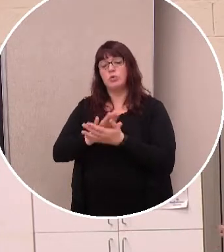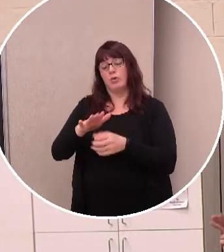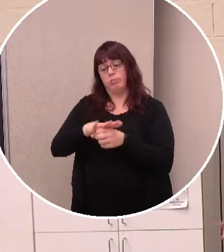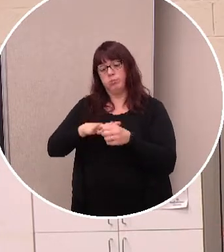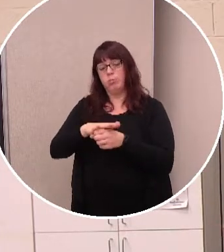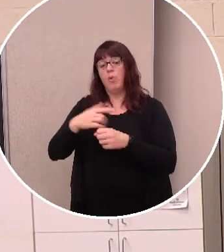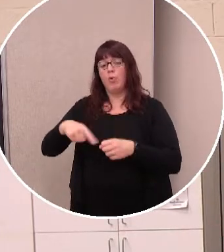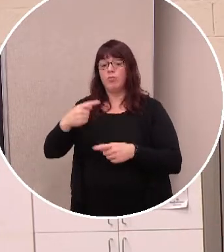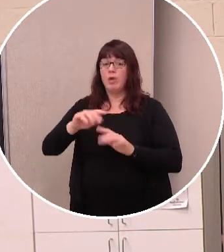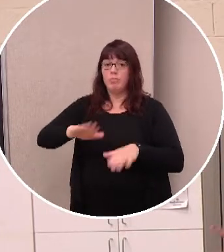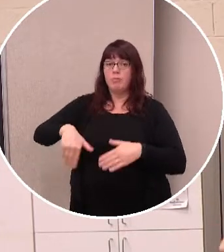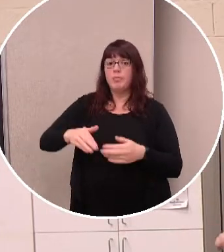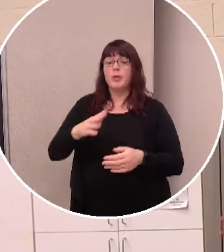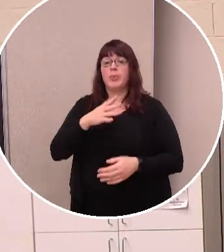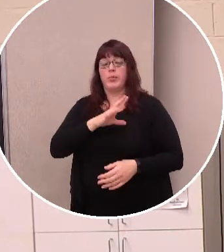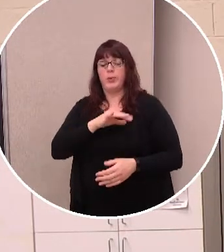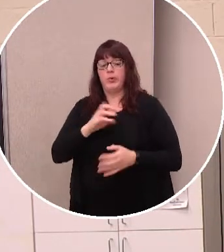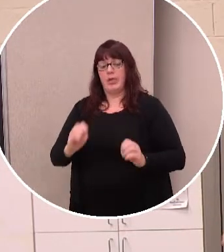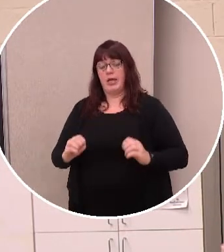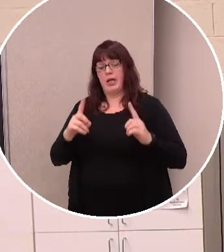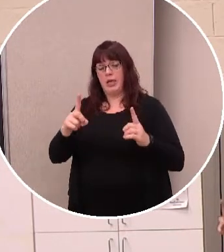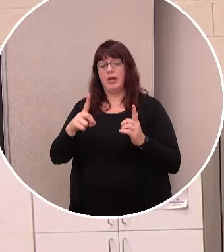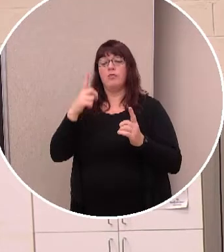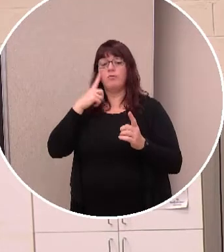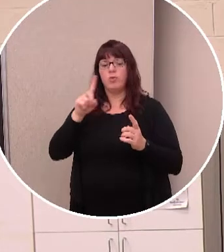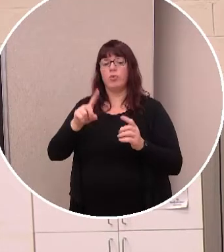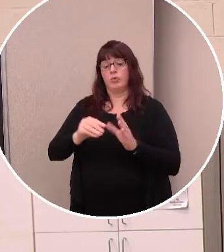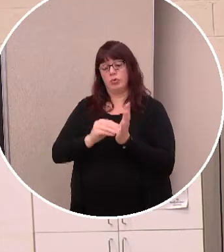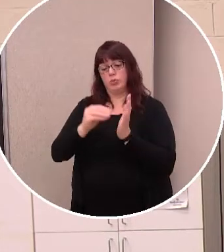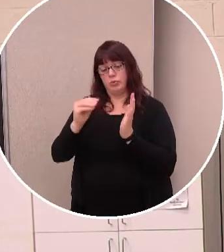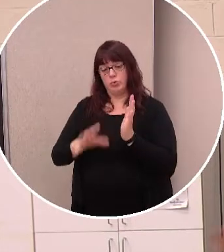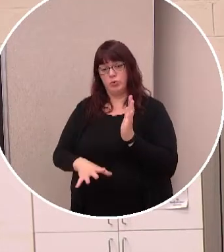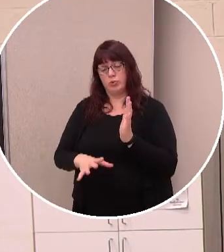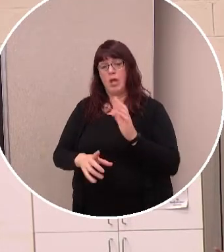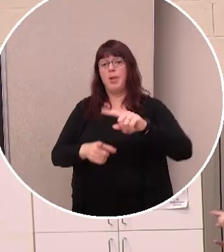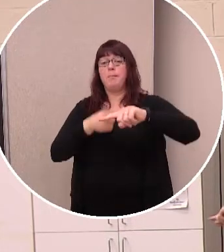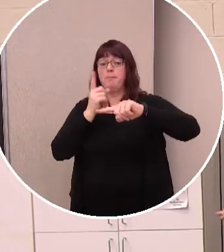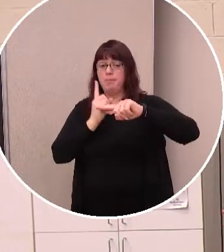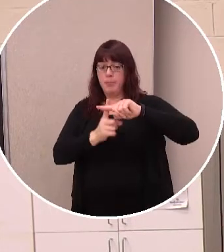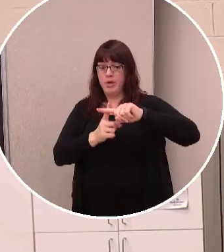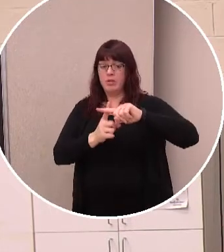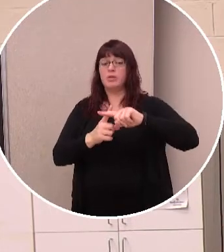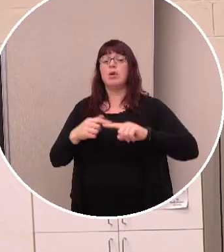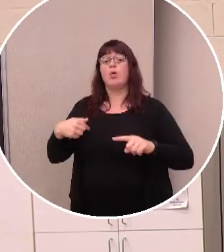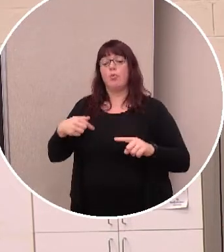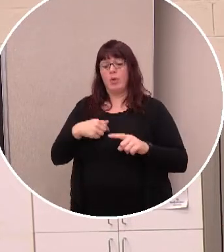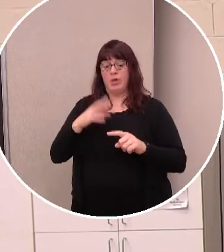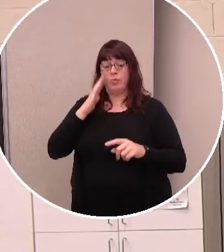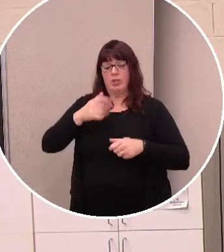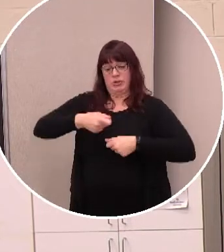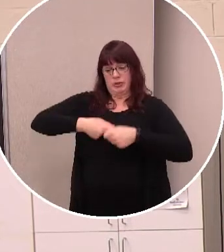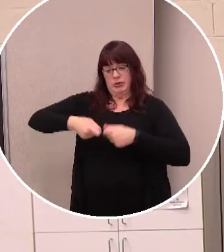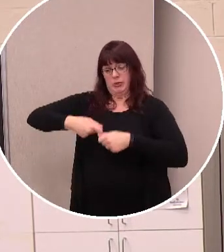possible educational programs for students, and whereas a reconfiguration of